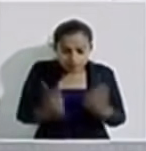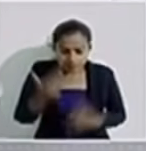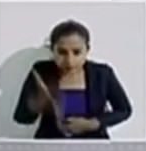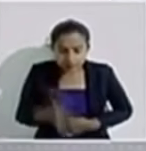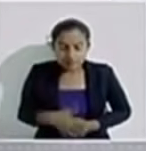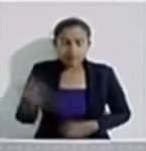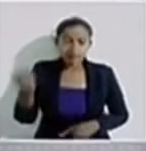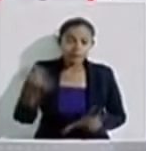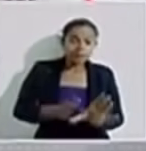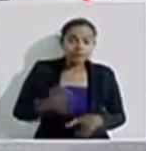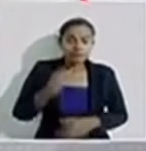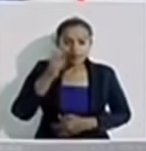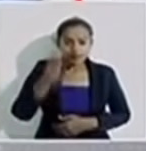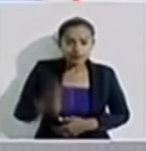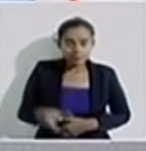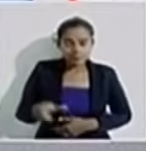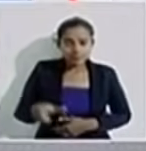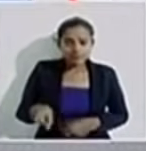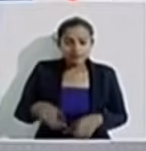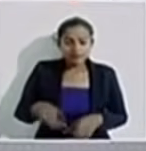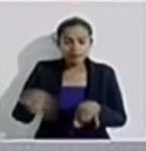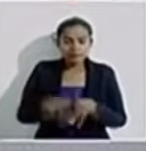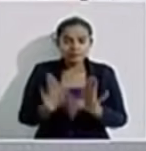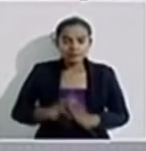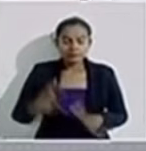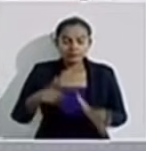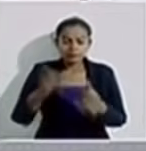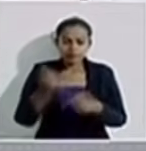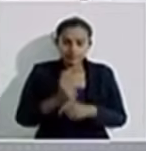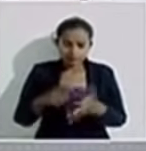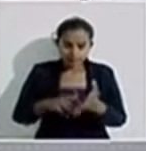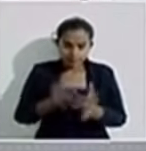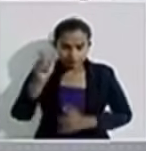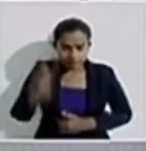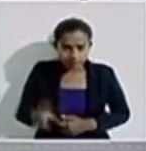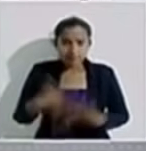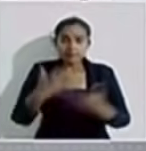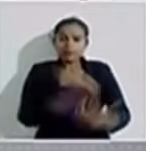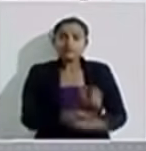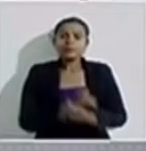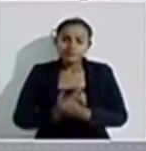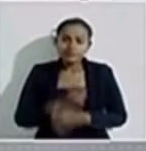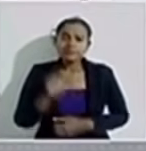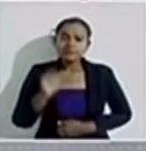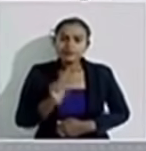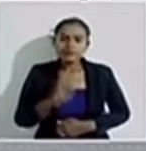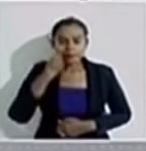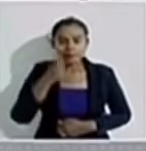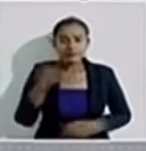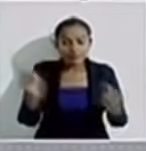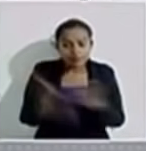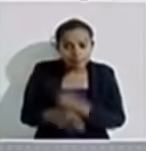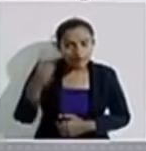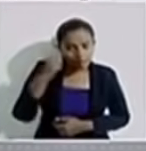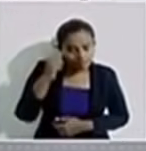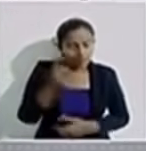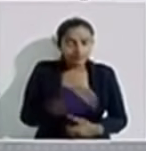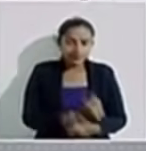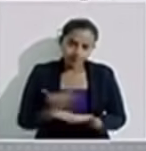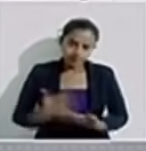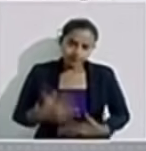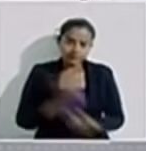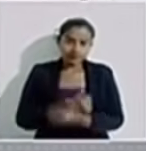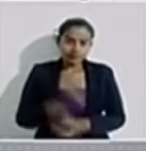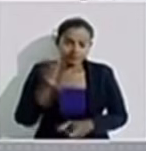Hussain, Ali Asghar Ghulam Hussain, was arrested on the 11th of September this year. The police said clandestine investigations conducted